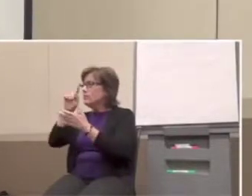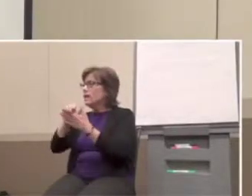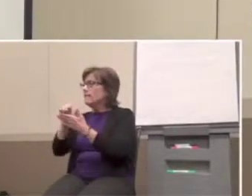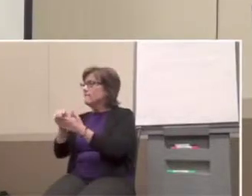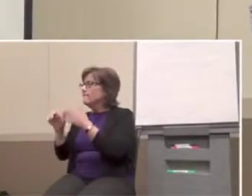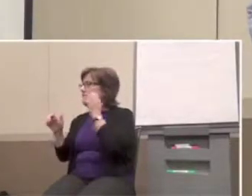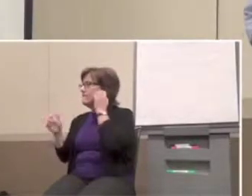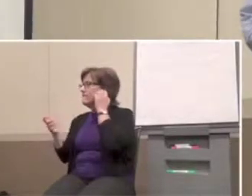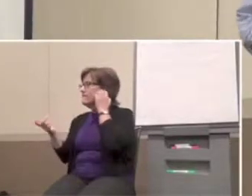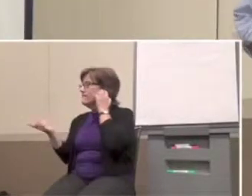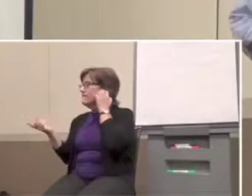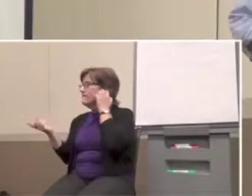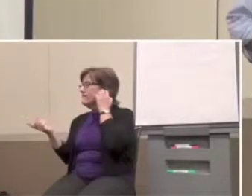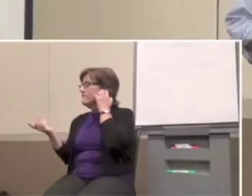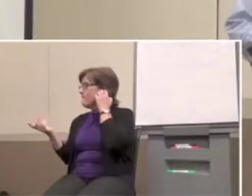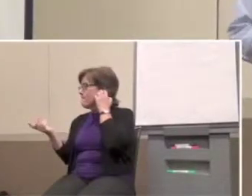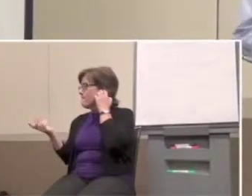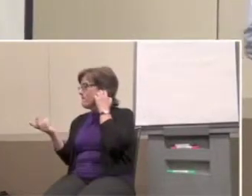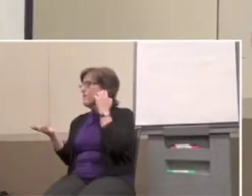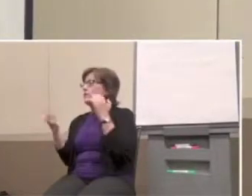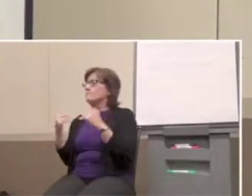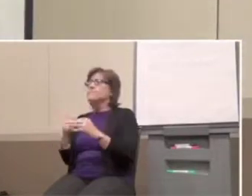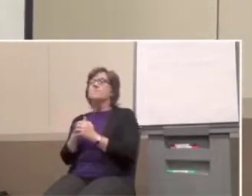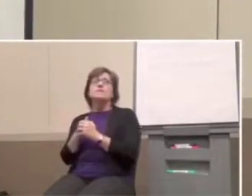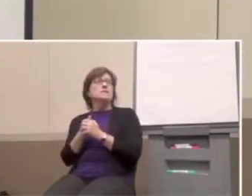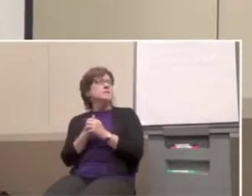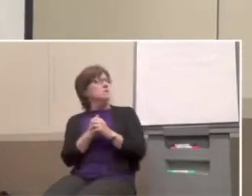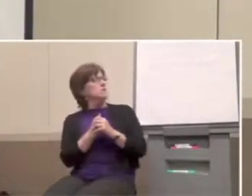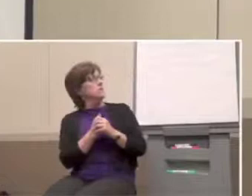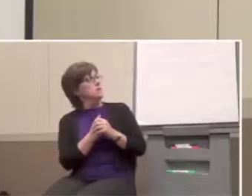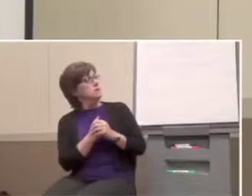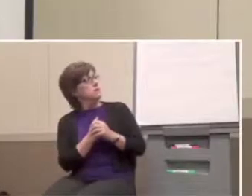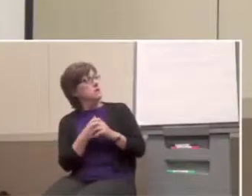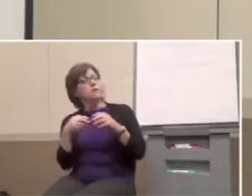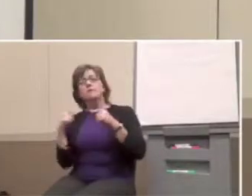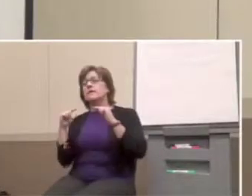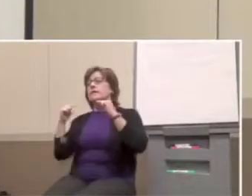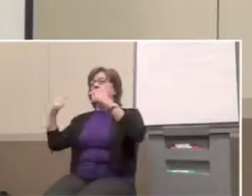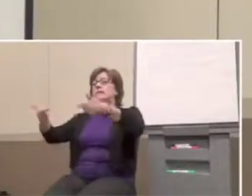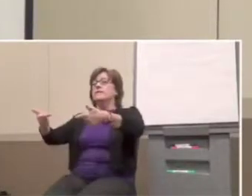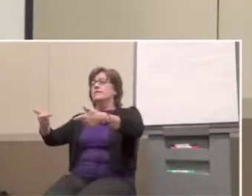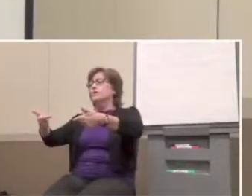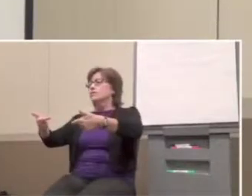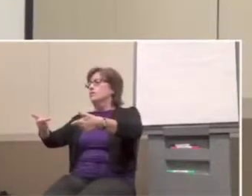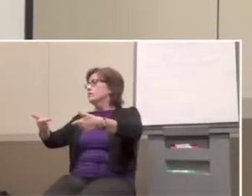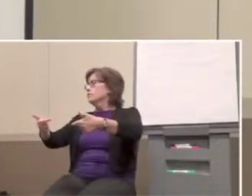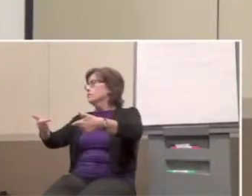Okay. So, quick discussion. I'm going to give you guys